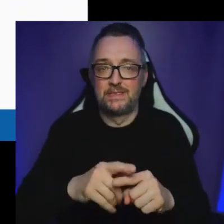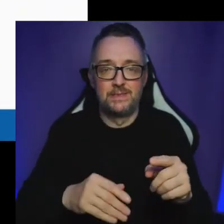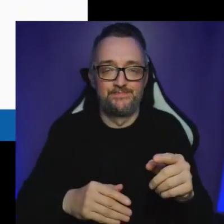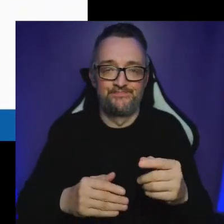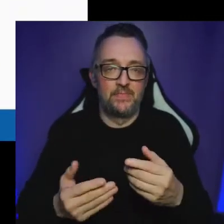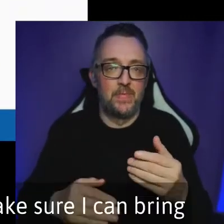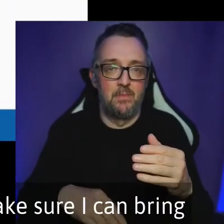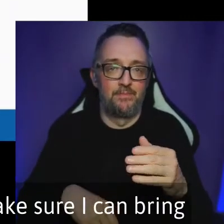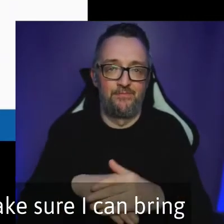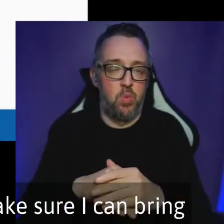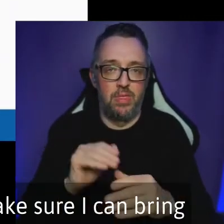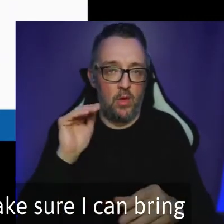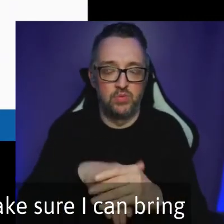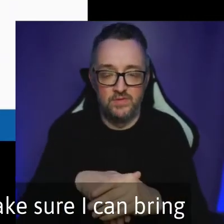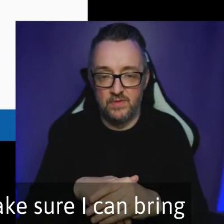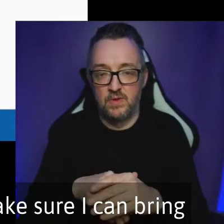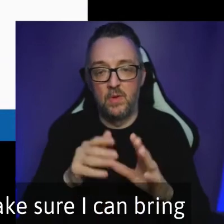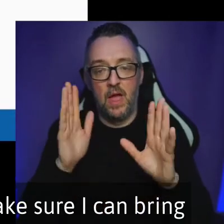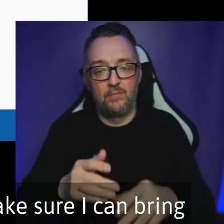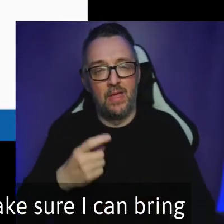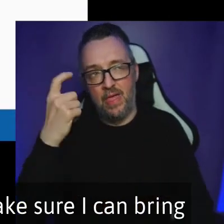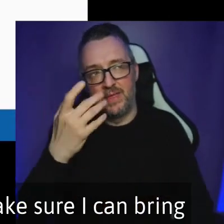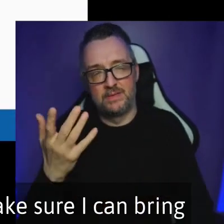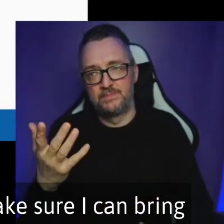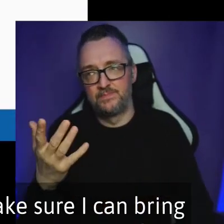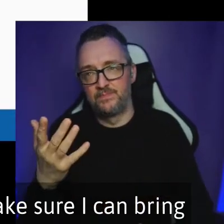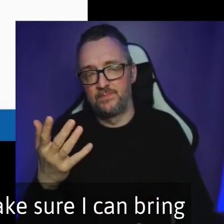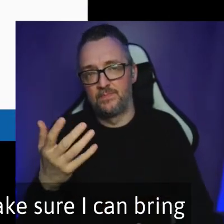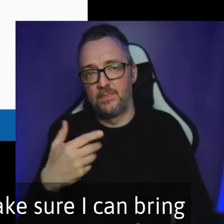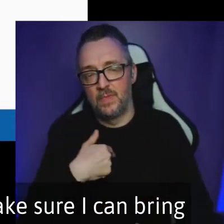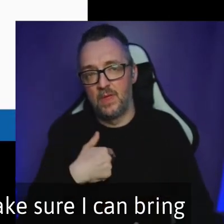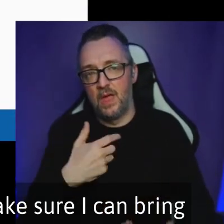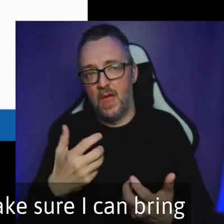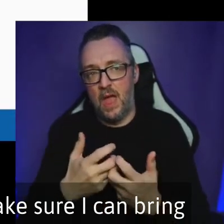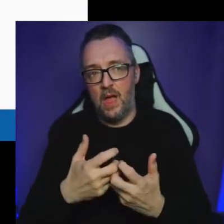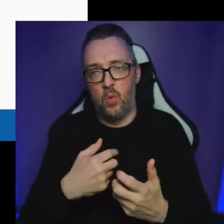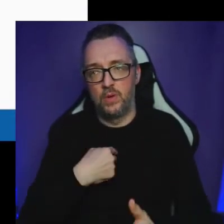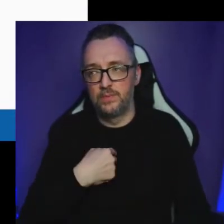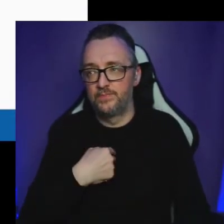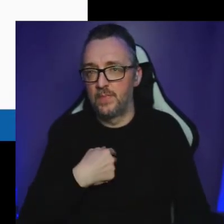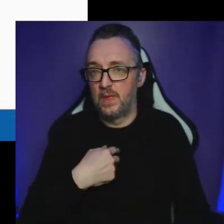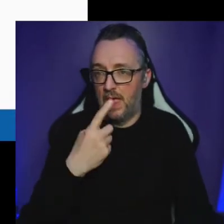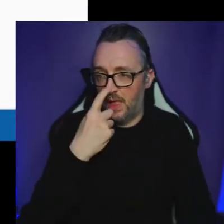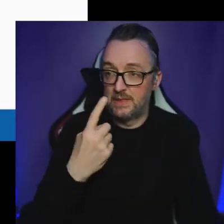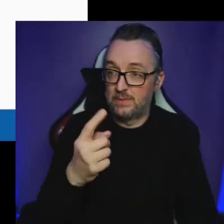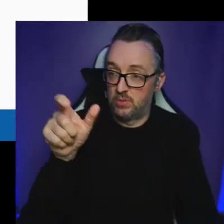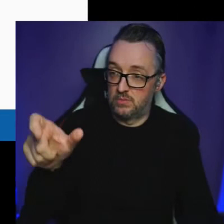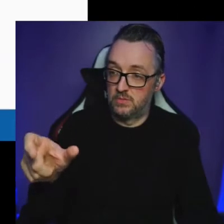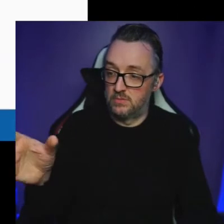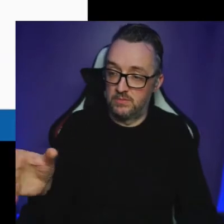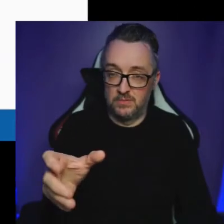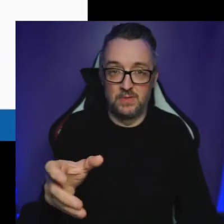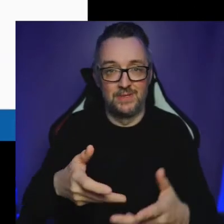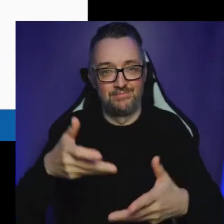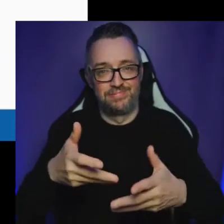inclusive. We need to always be thinking, right, how do I make sure I can bring someone who is a BSL user into the